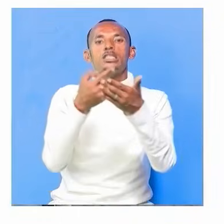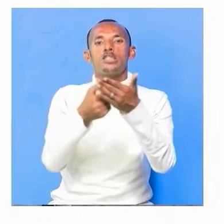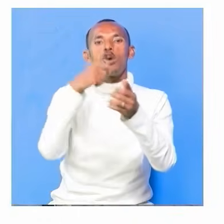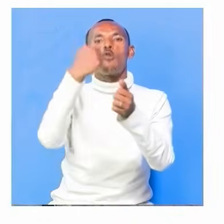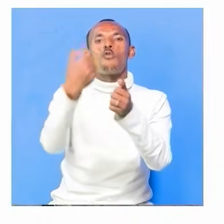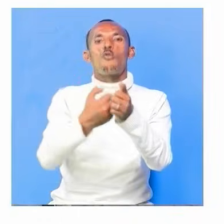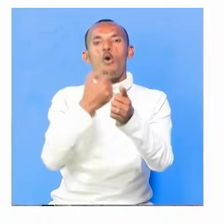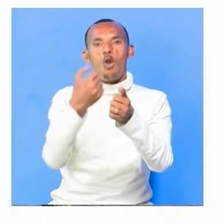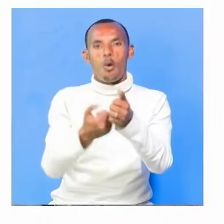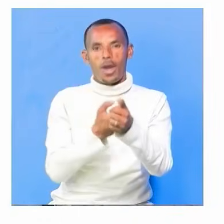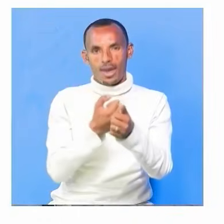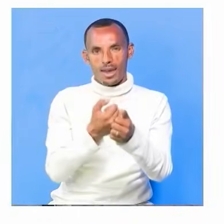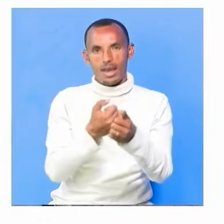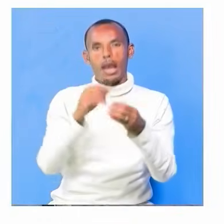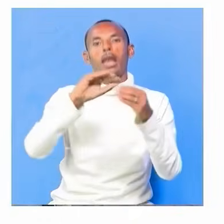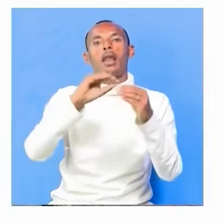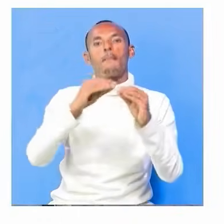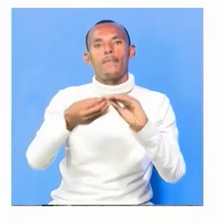the following numbers